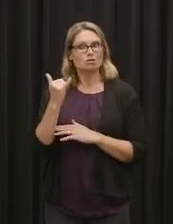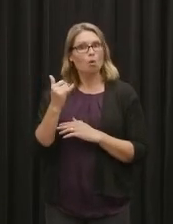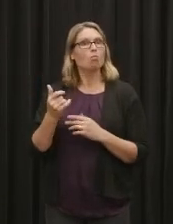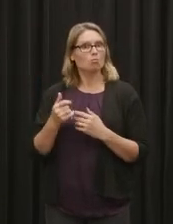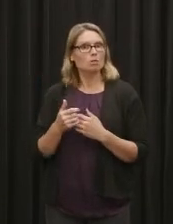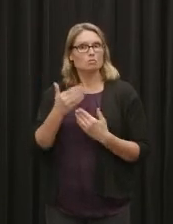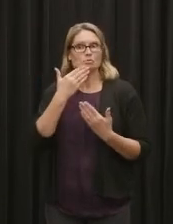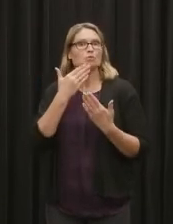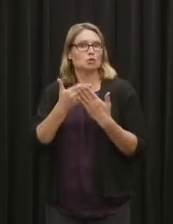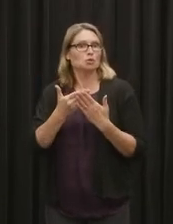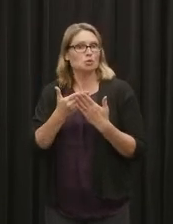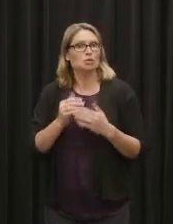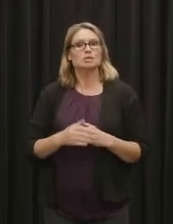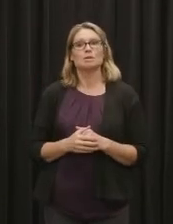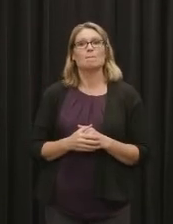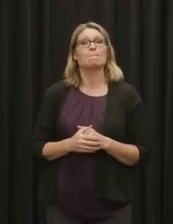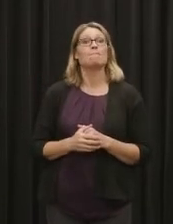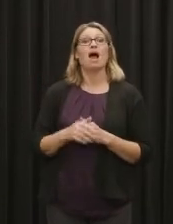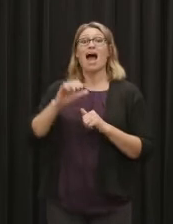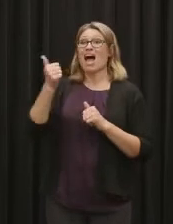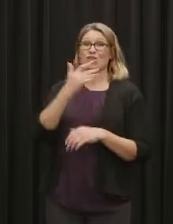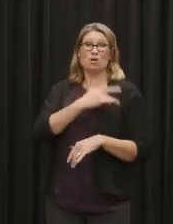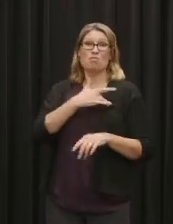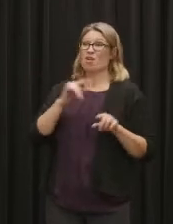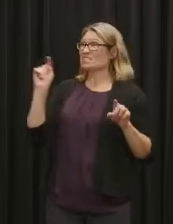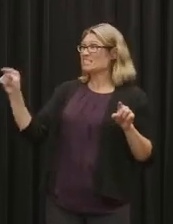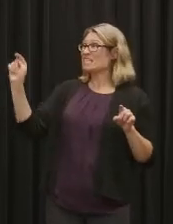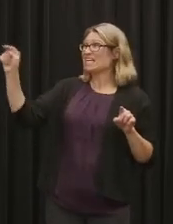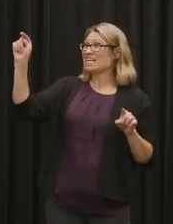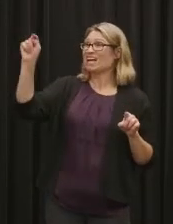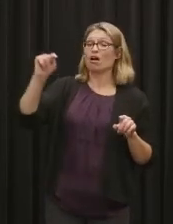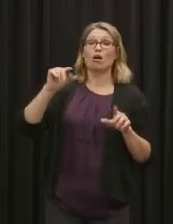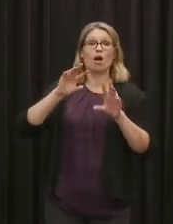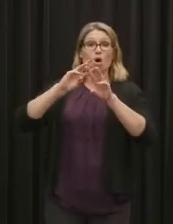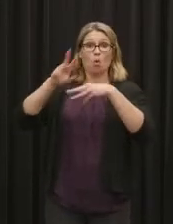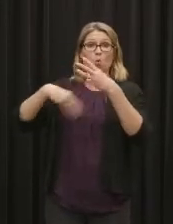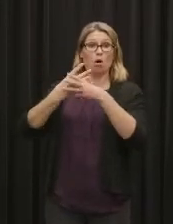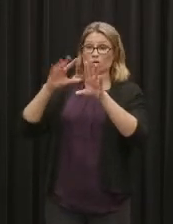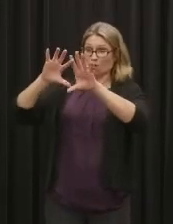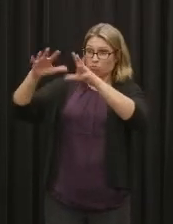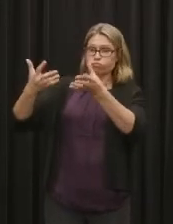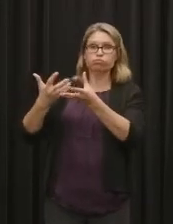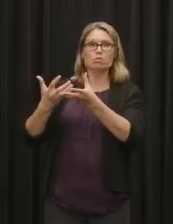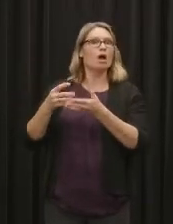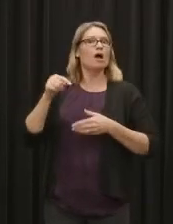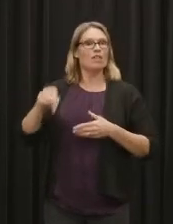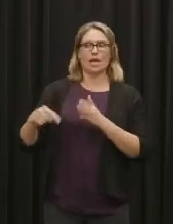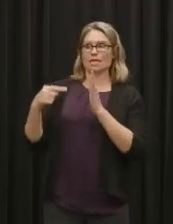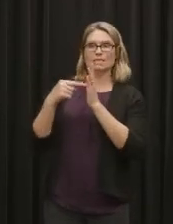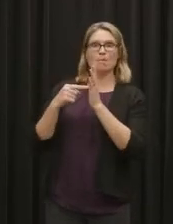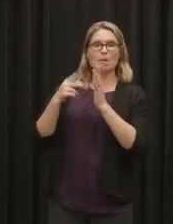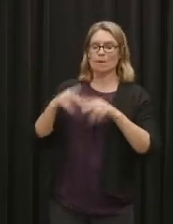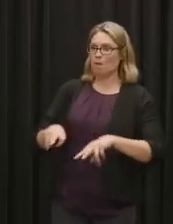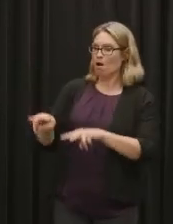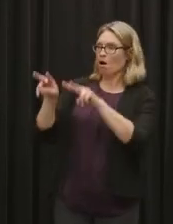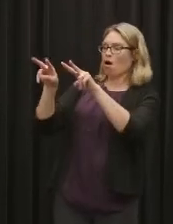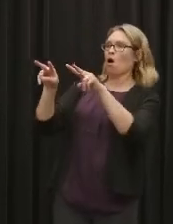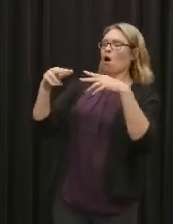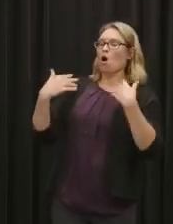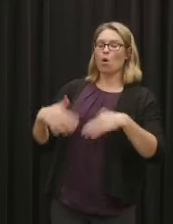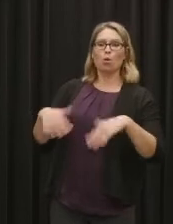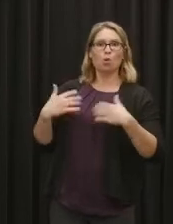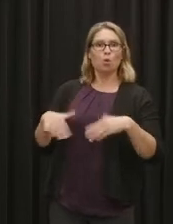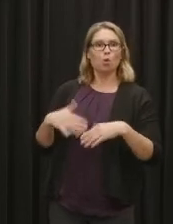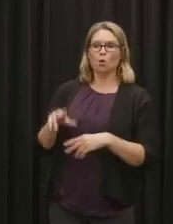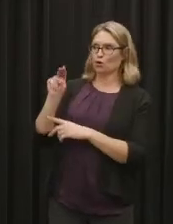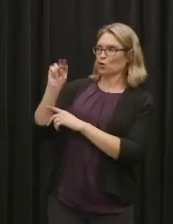pandemic. Amongst other provinces and around the world, we are viewed as an example of what can be achieved when